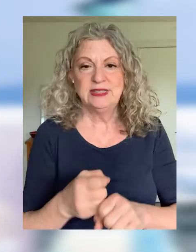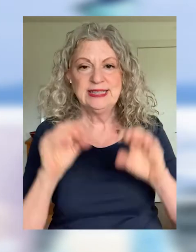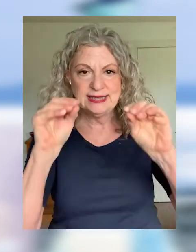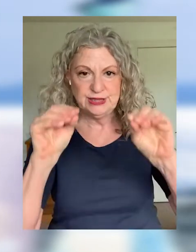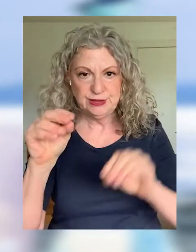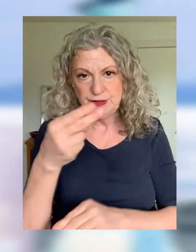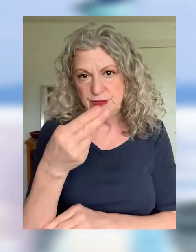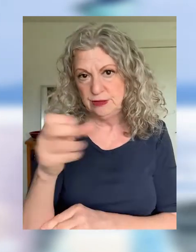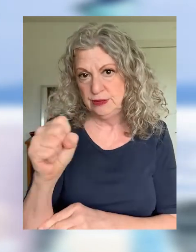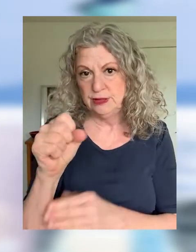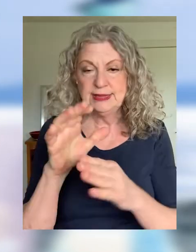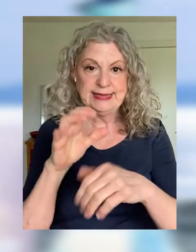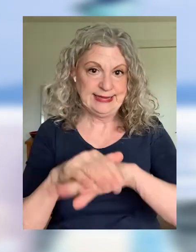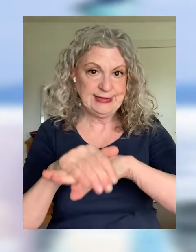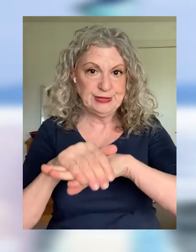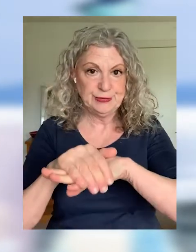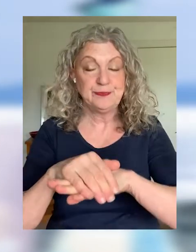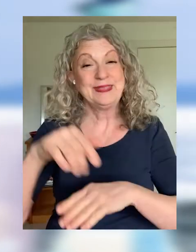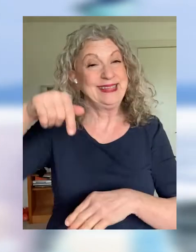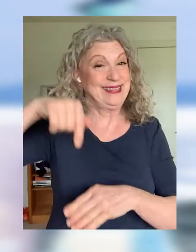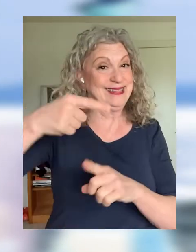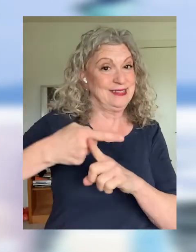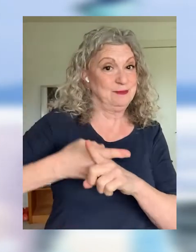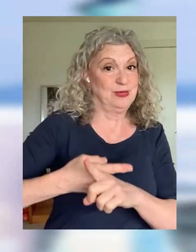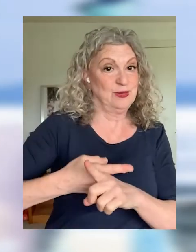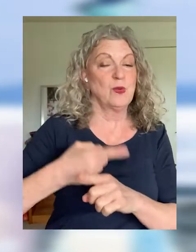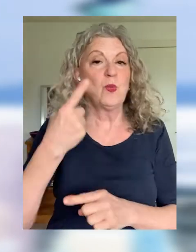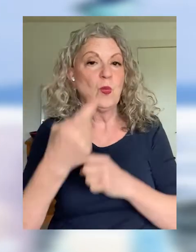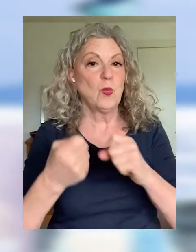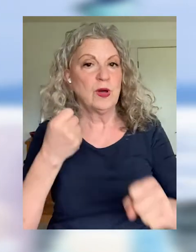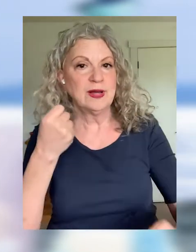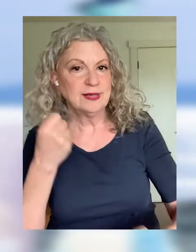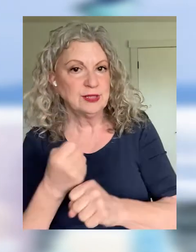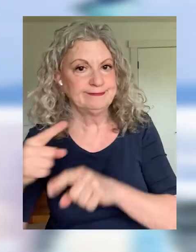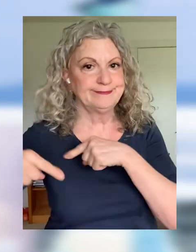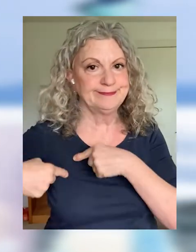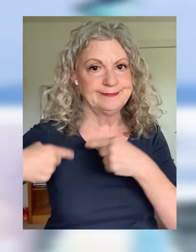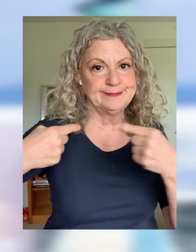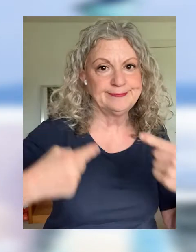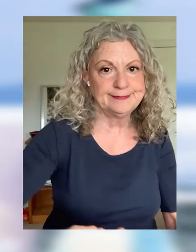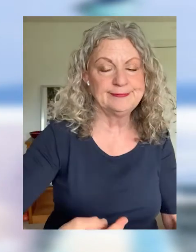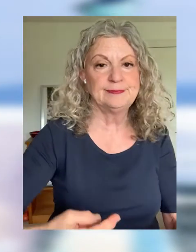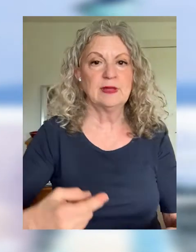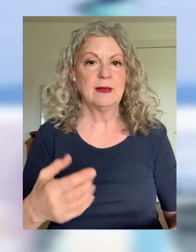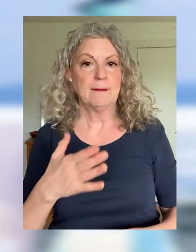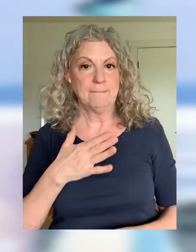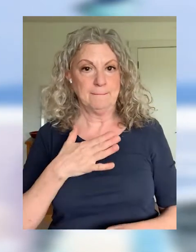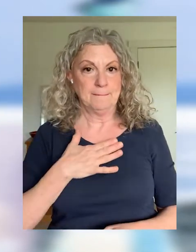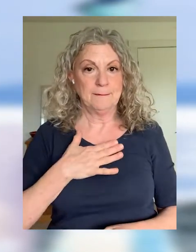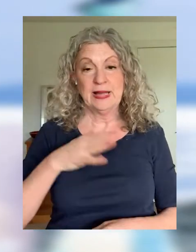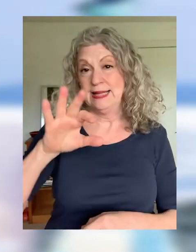teaching high school English. This month marks the 1-year anniversary of the date